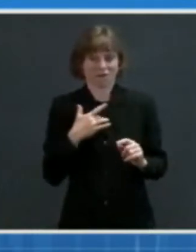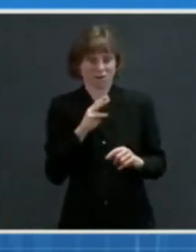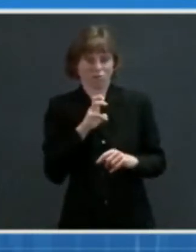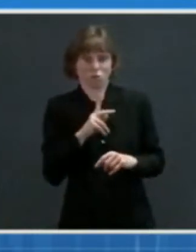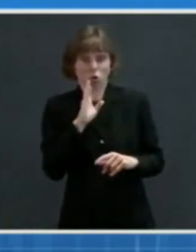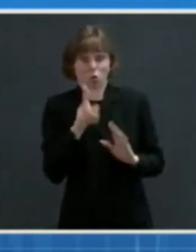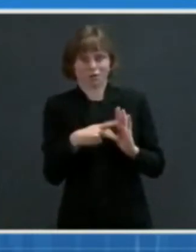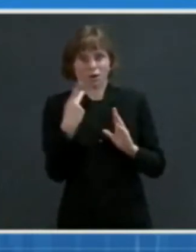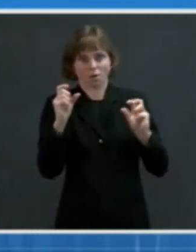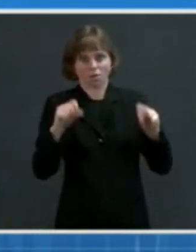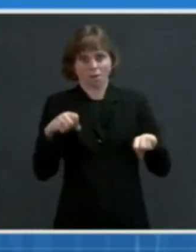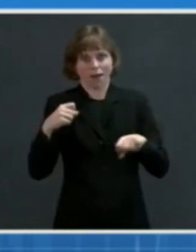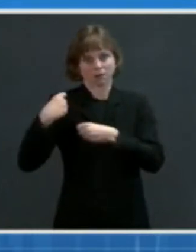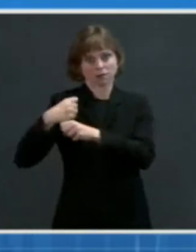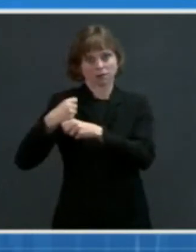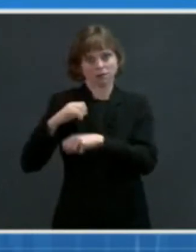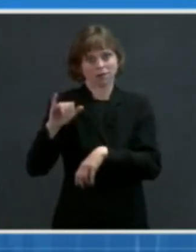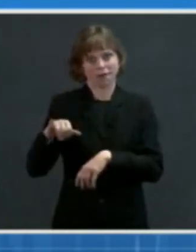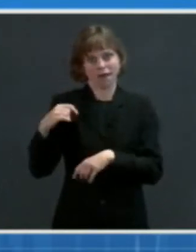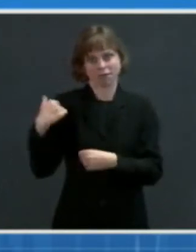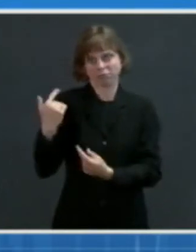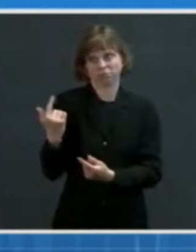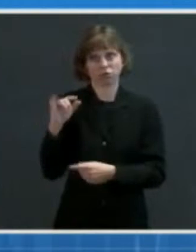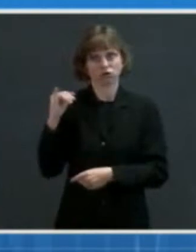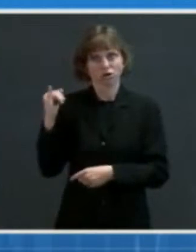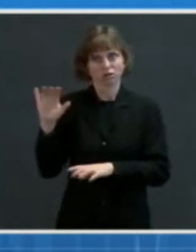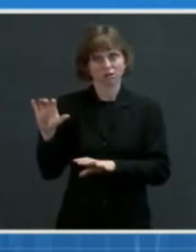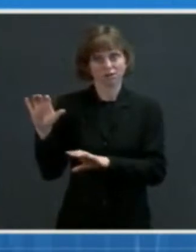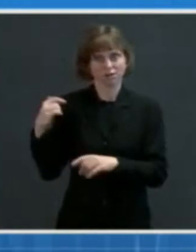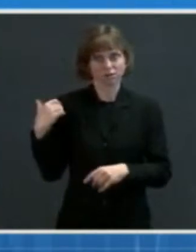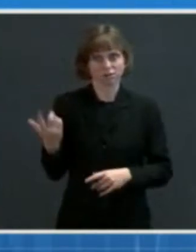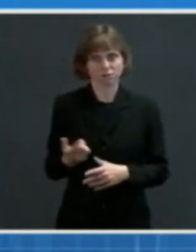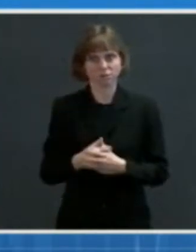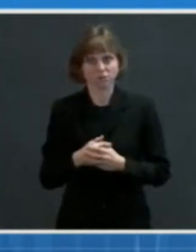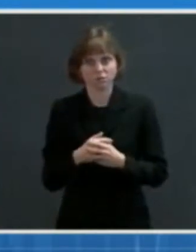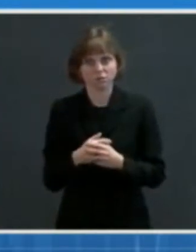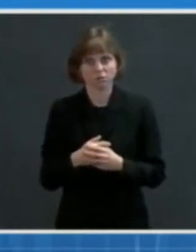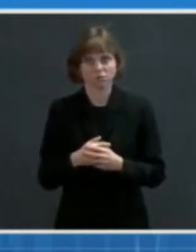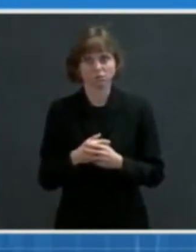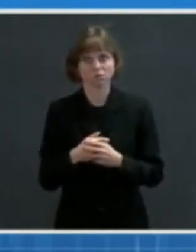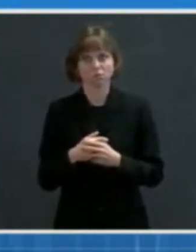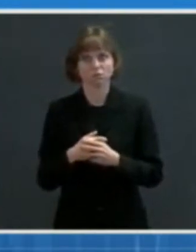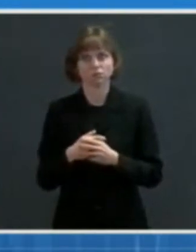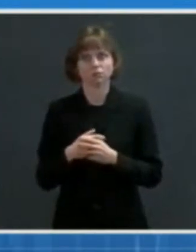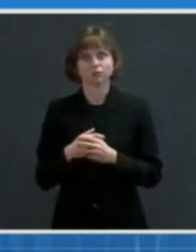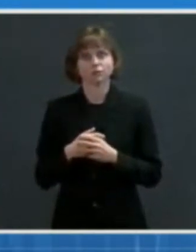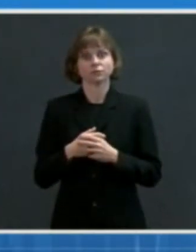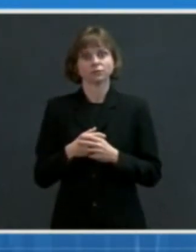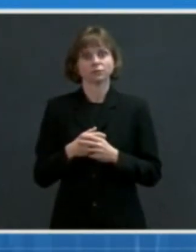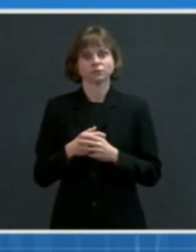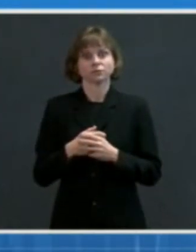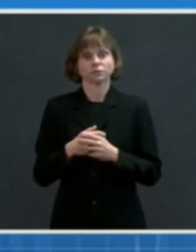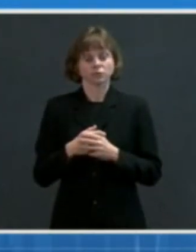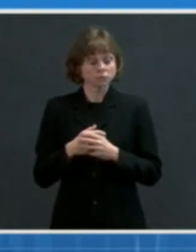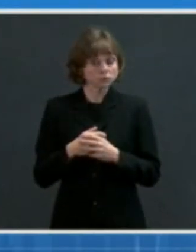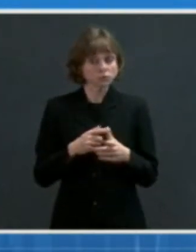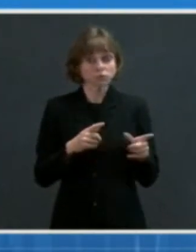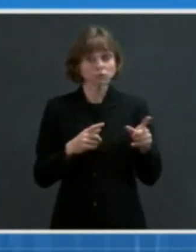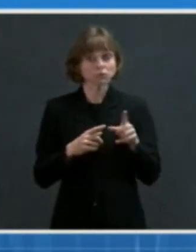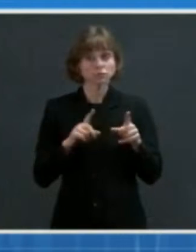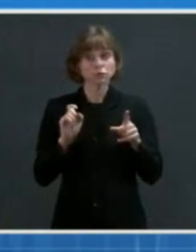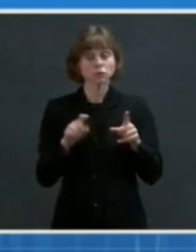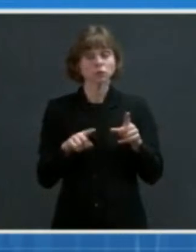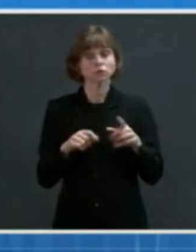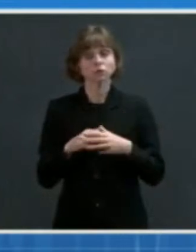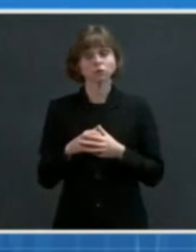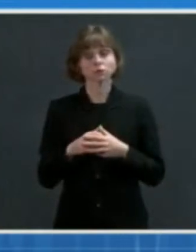we've seen from Johnson & Johnson heretofore. Next question. Next, we'll go to Kristen Welker